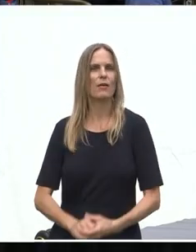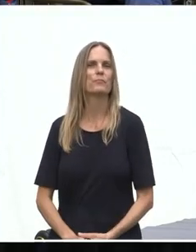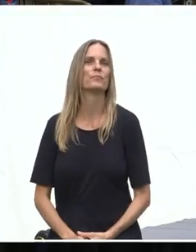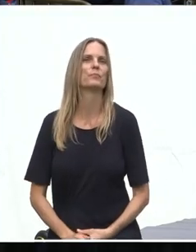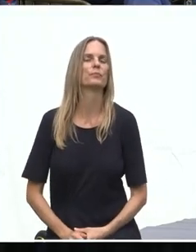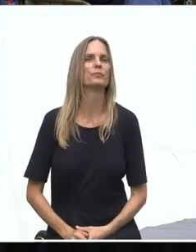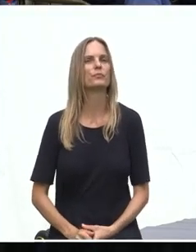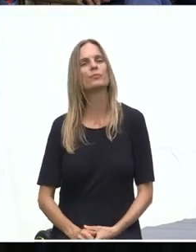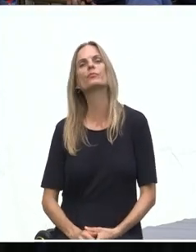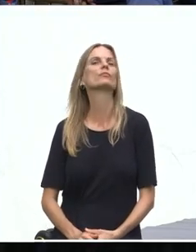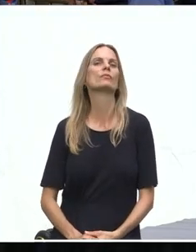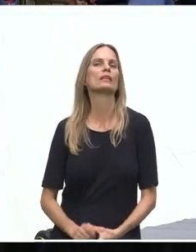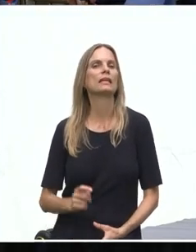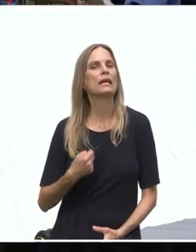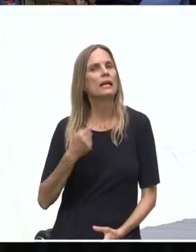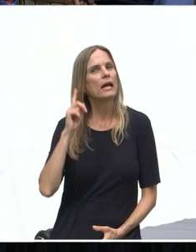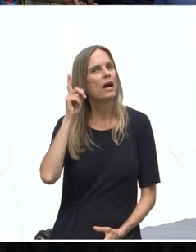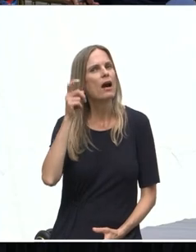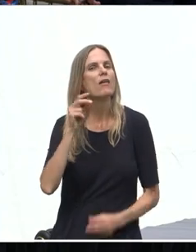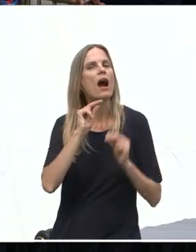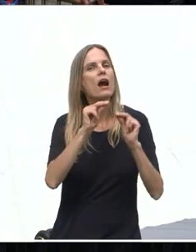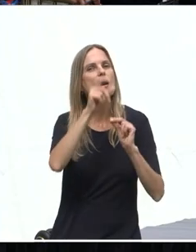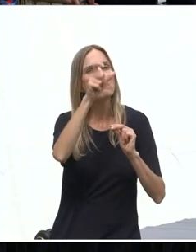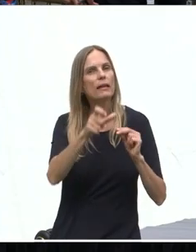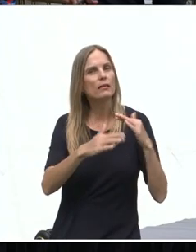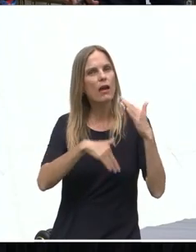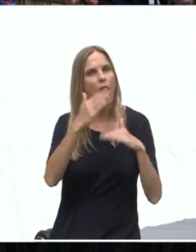Teachers are the most important profession in the world.